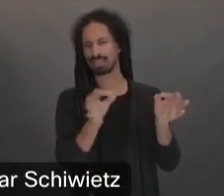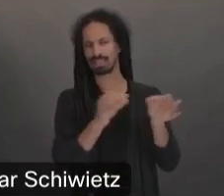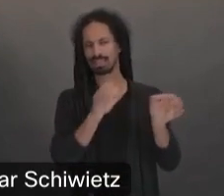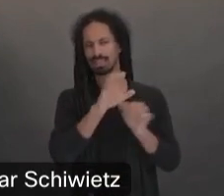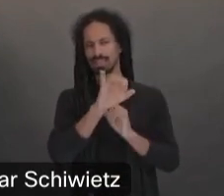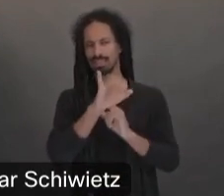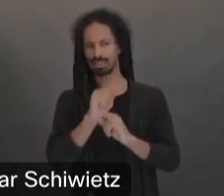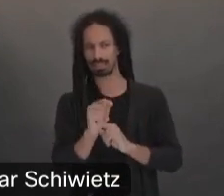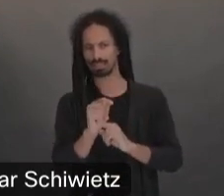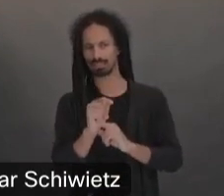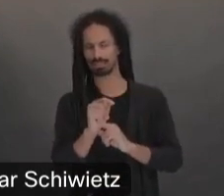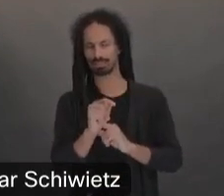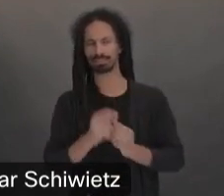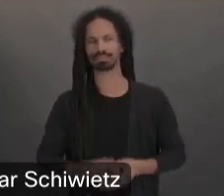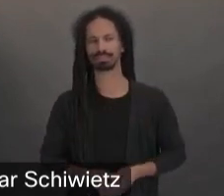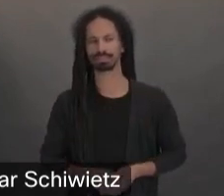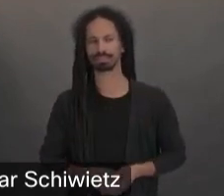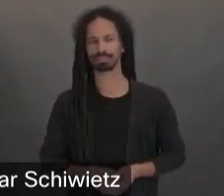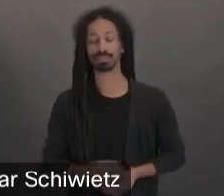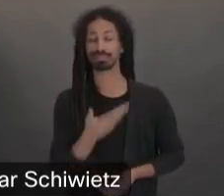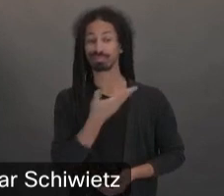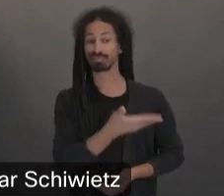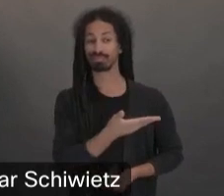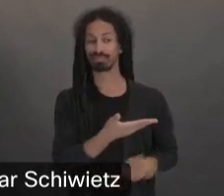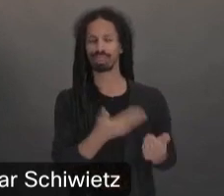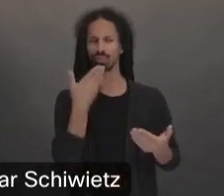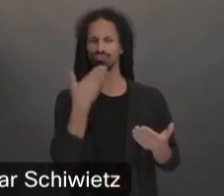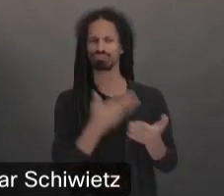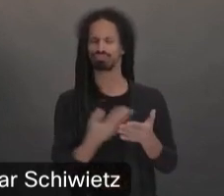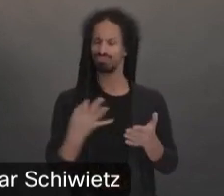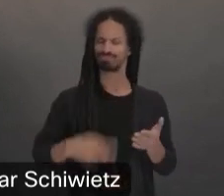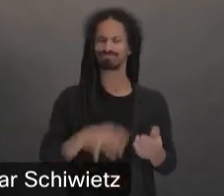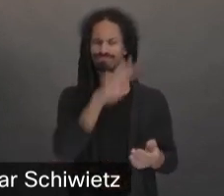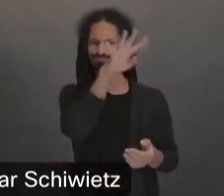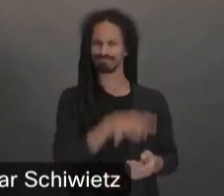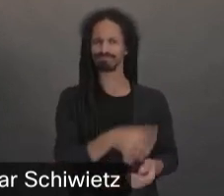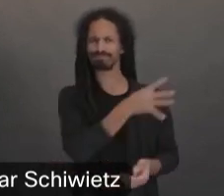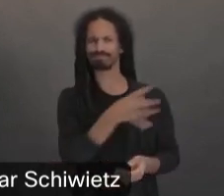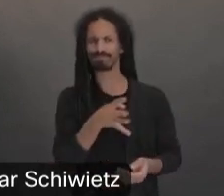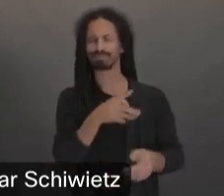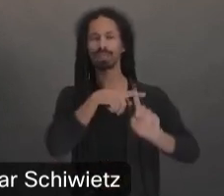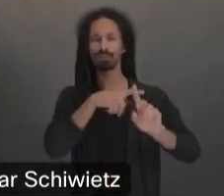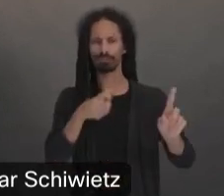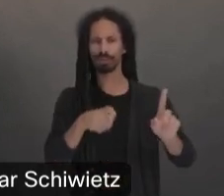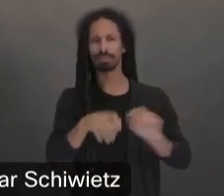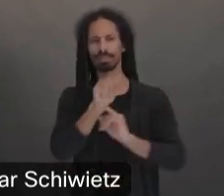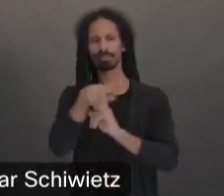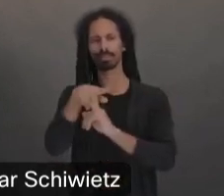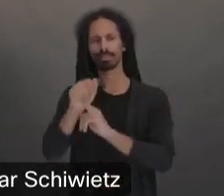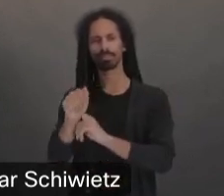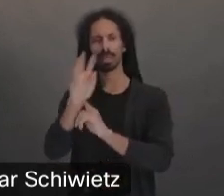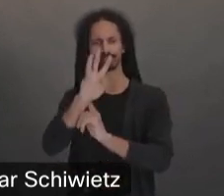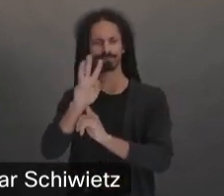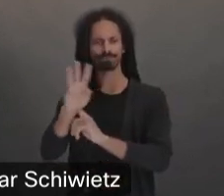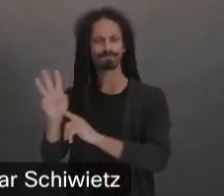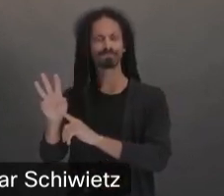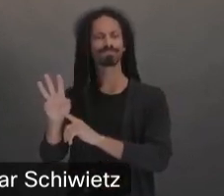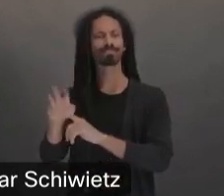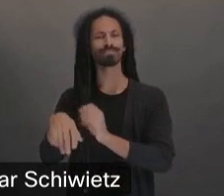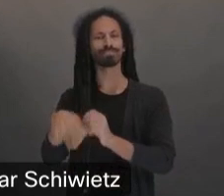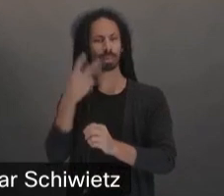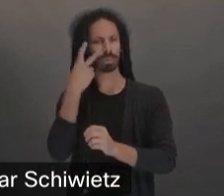On the slide, there's a very helpful graphic from APA-style website. And over here, we can see if we